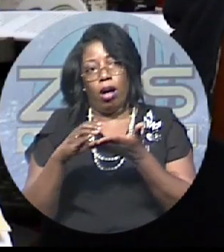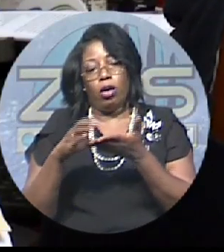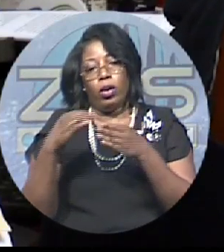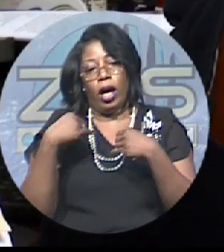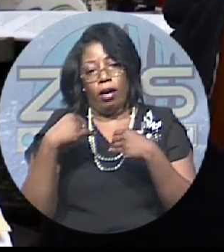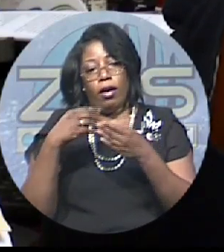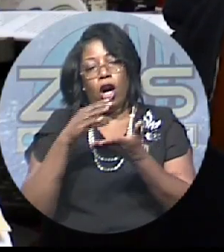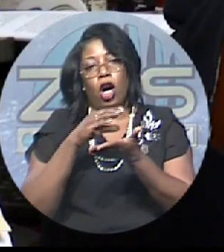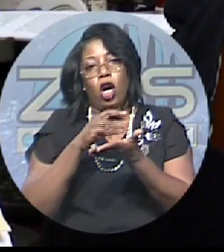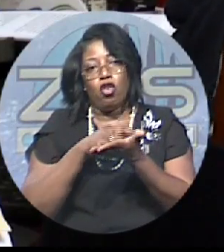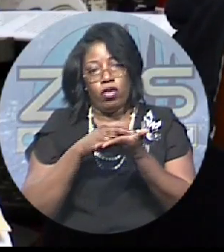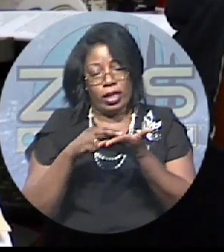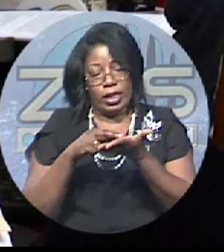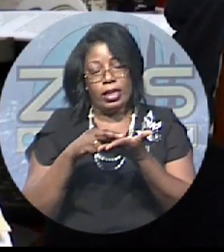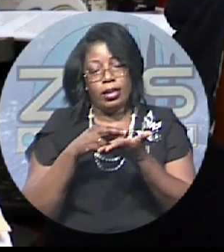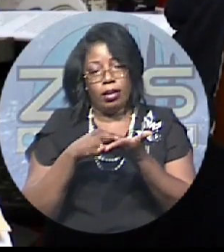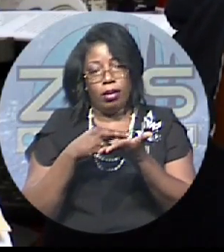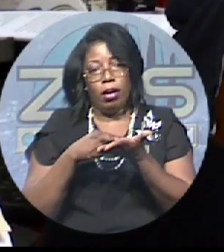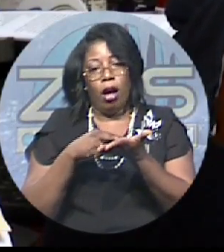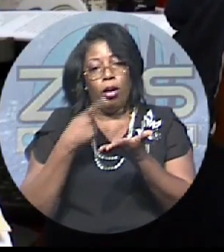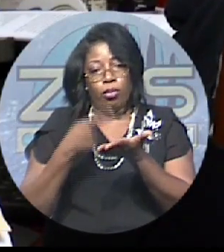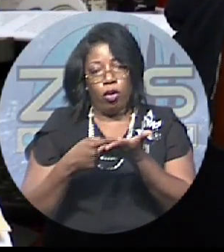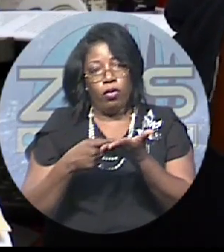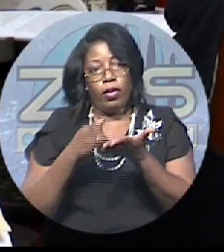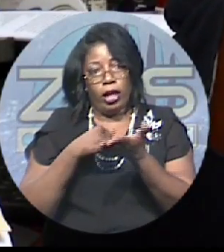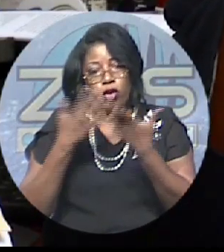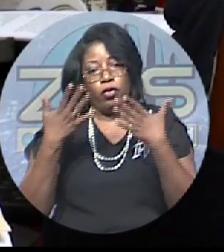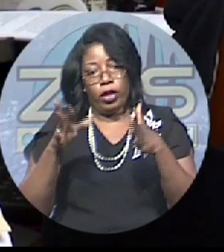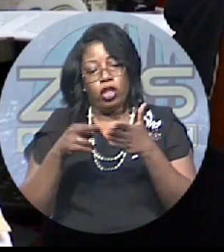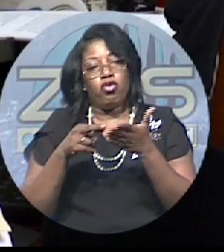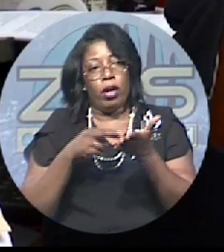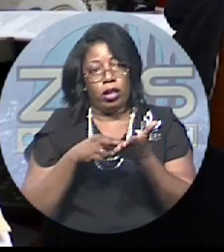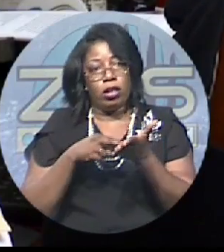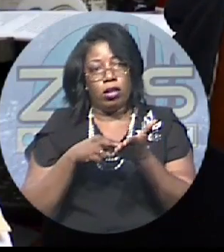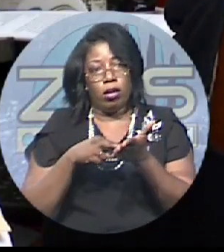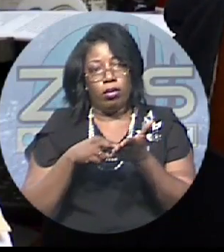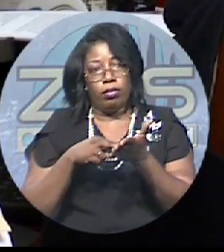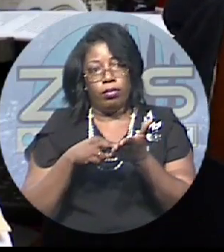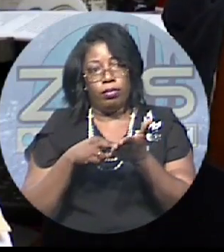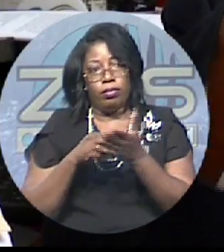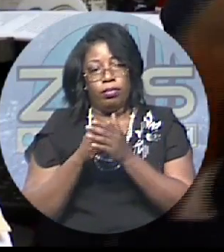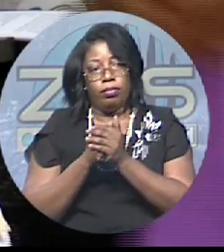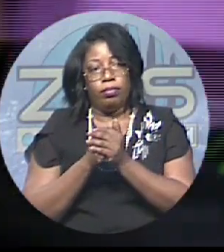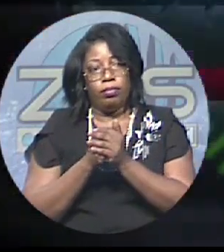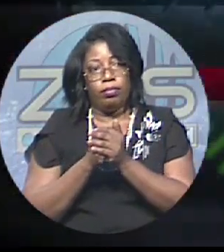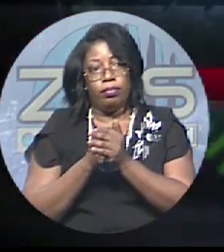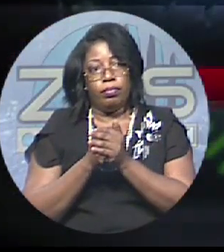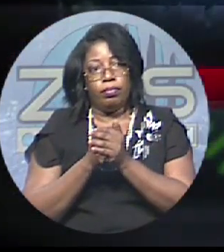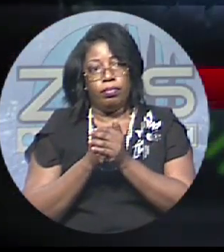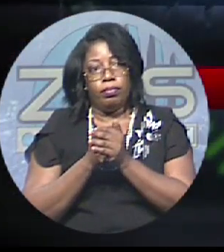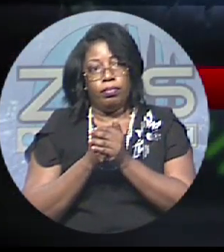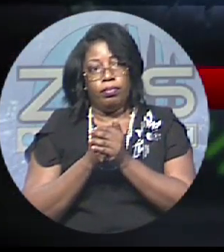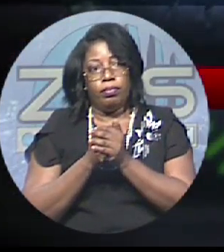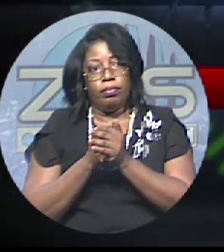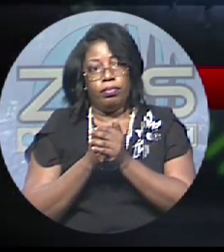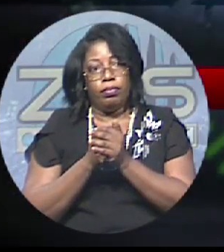receipt as their proof or evidence that they did register for 2017. The Royal Bahamas Defense